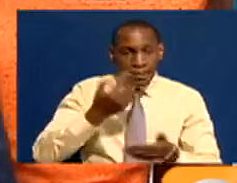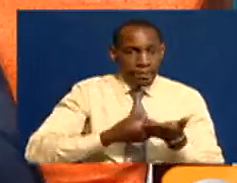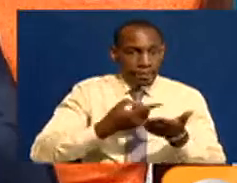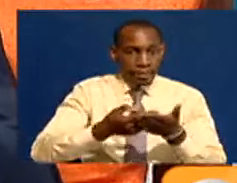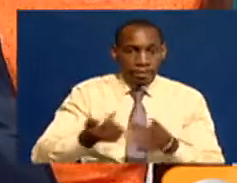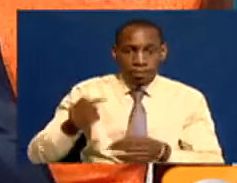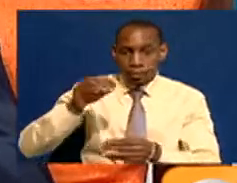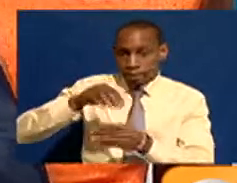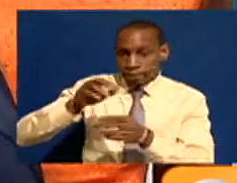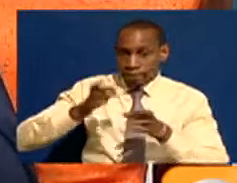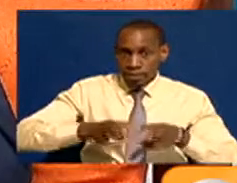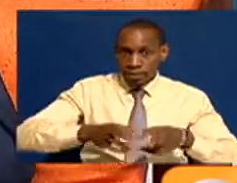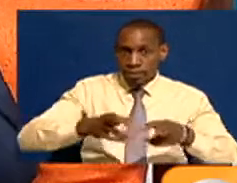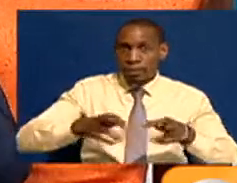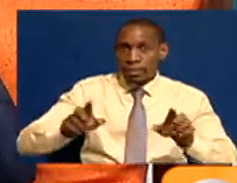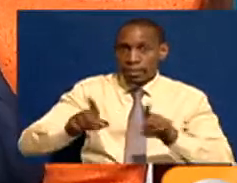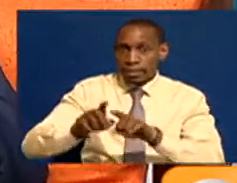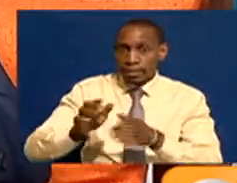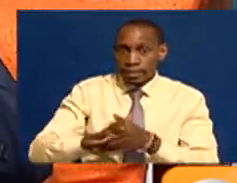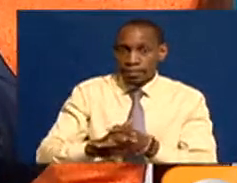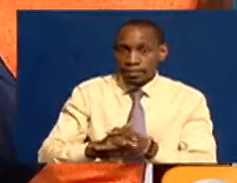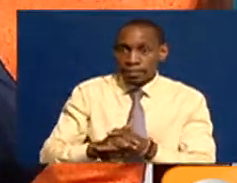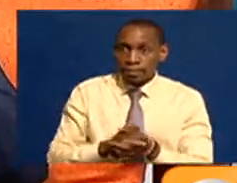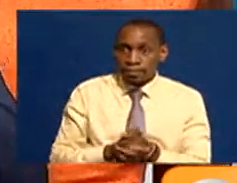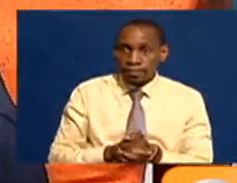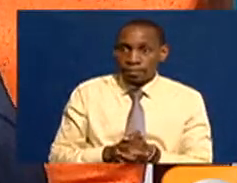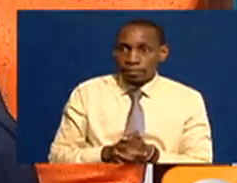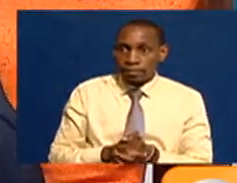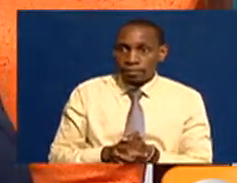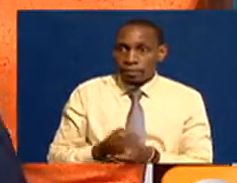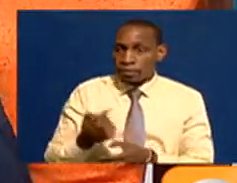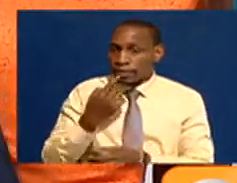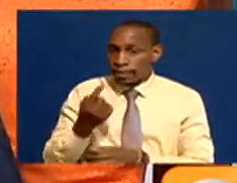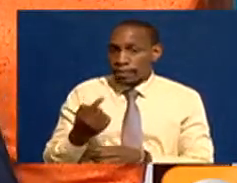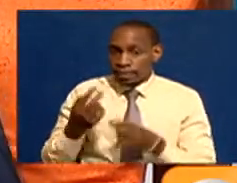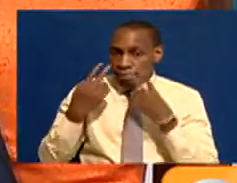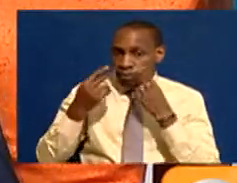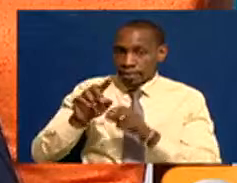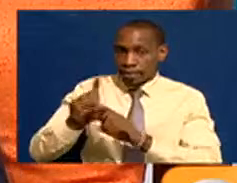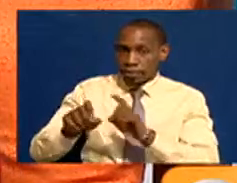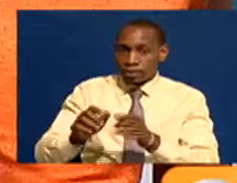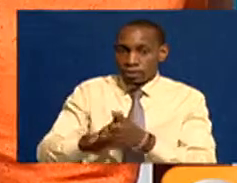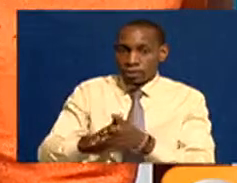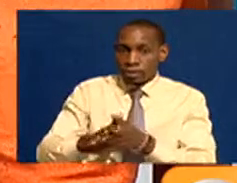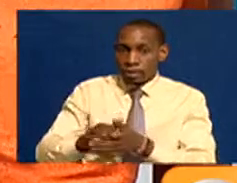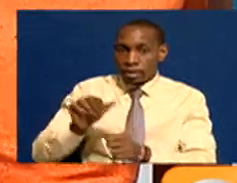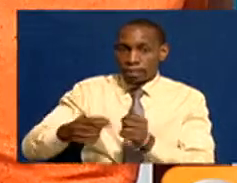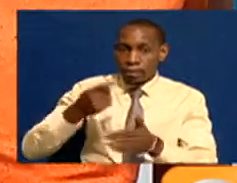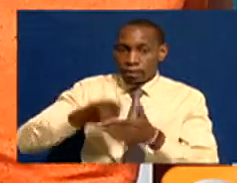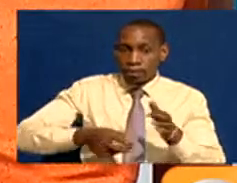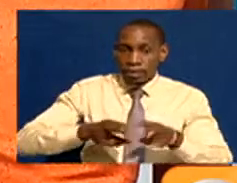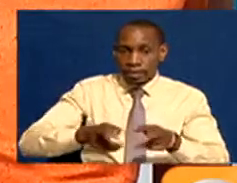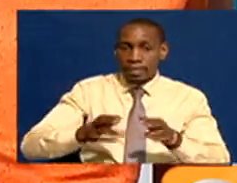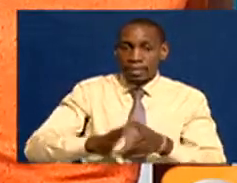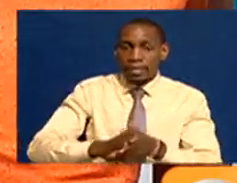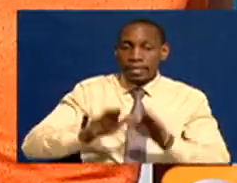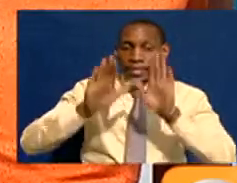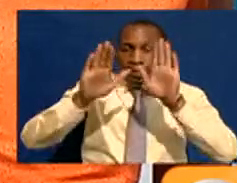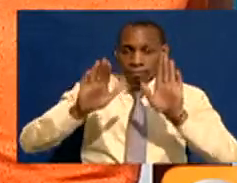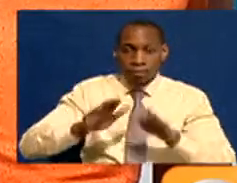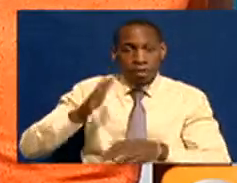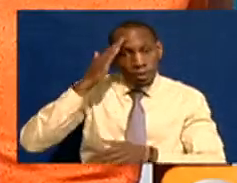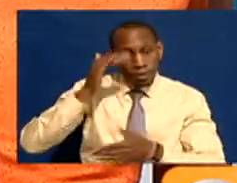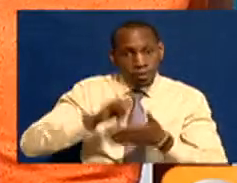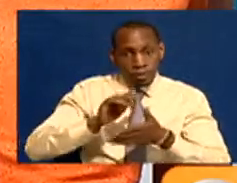and invest in these roads. And then we toll them. I have seen some questions about tolling of roads. It is important that we know